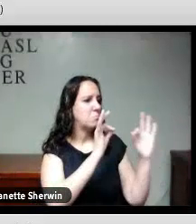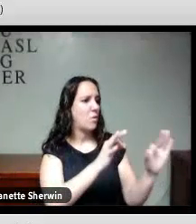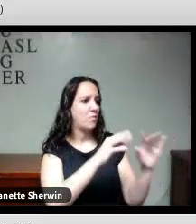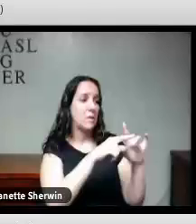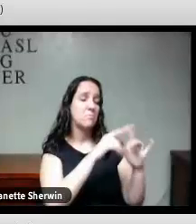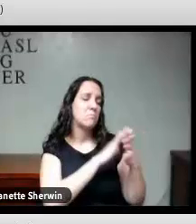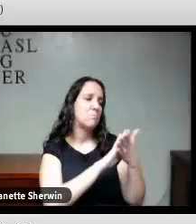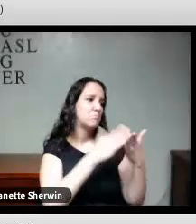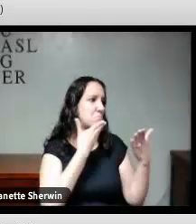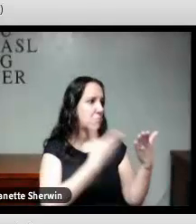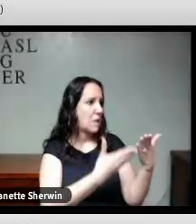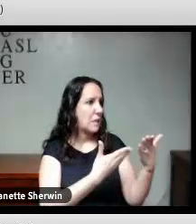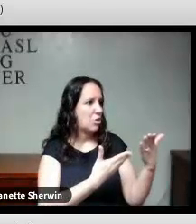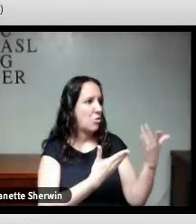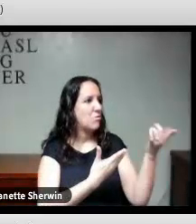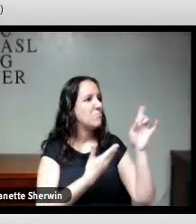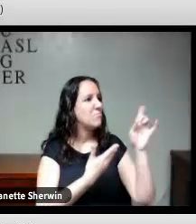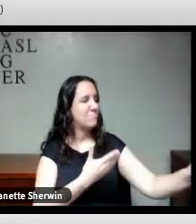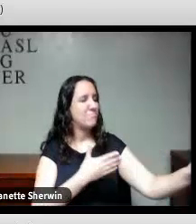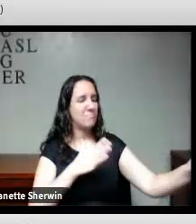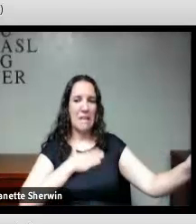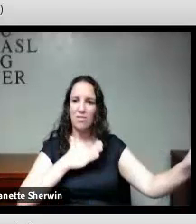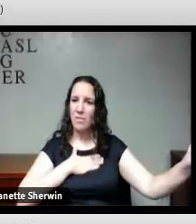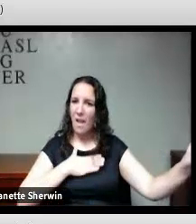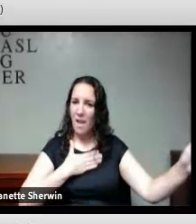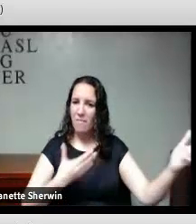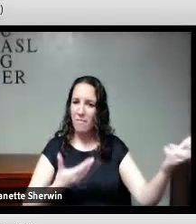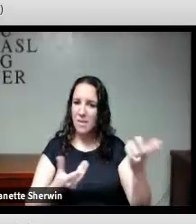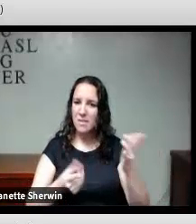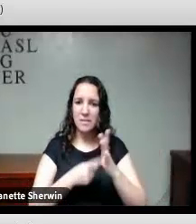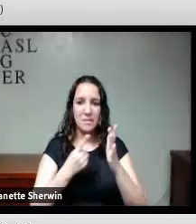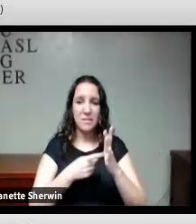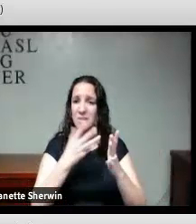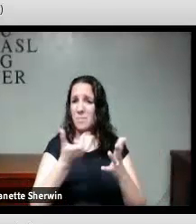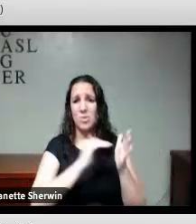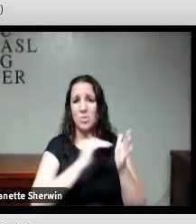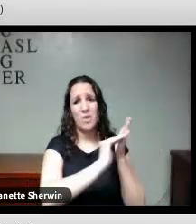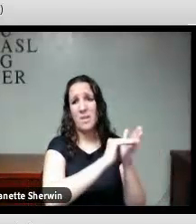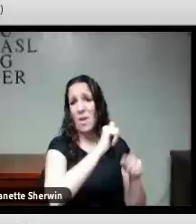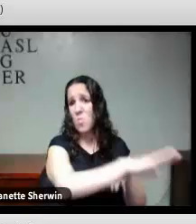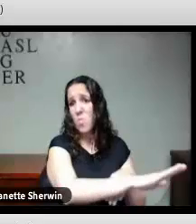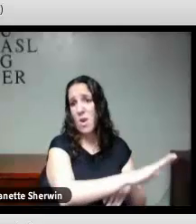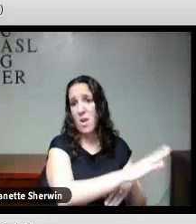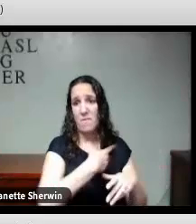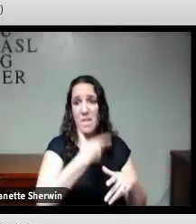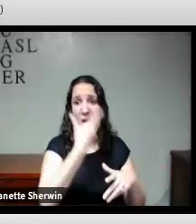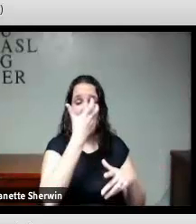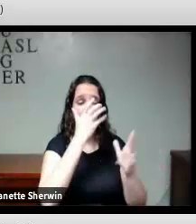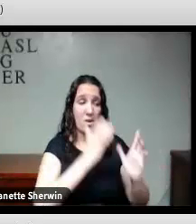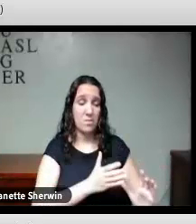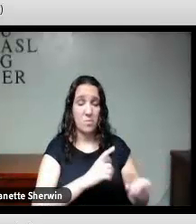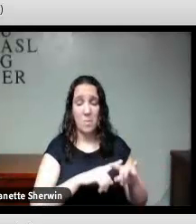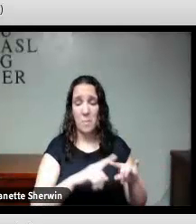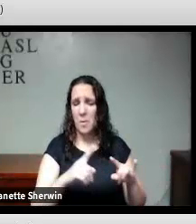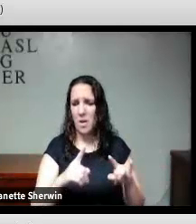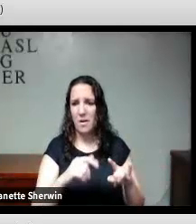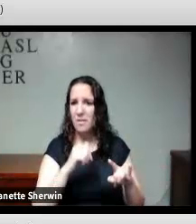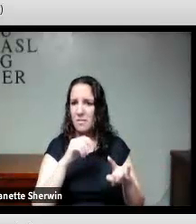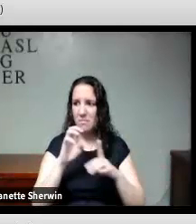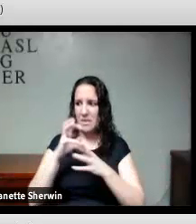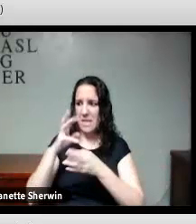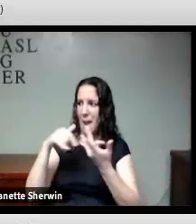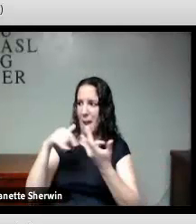And I've been in situations where people have just tried to get rid of the angry customer. They do eventually get rid of them, but the atmosphere